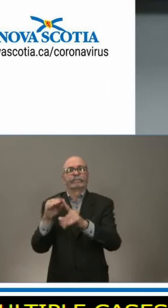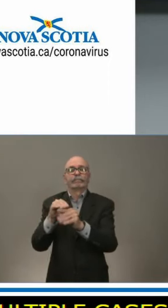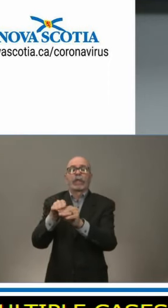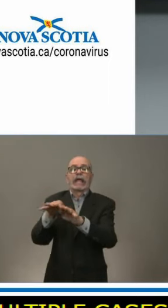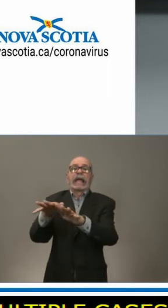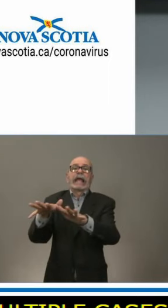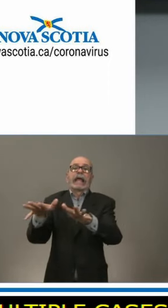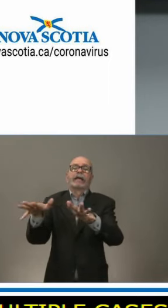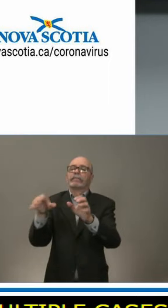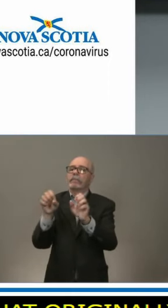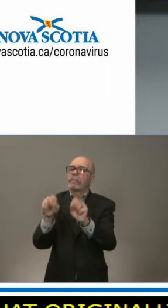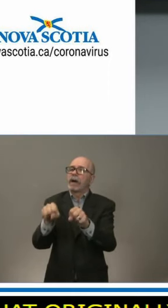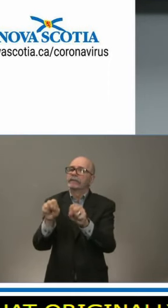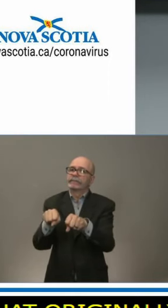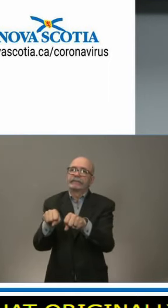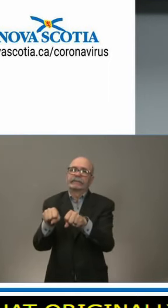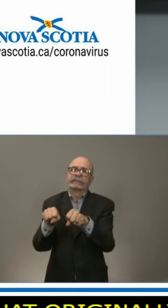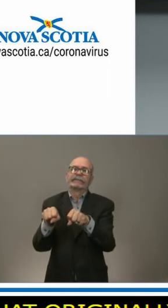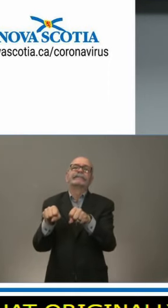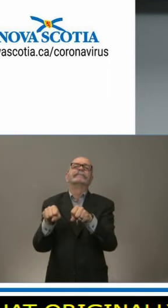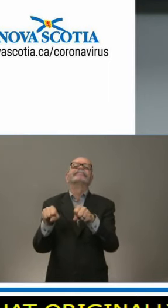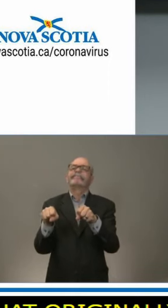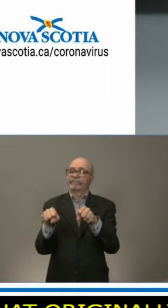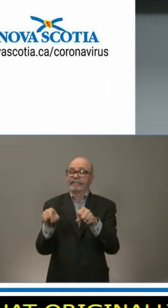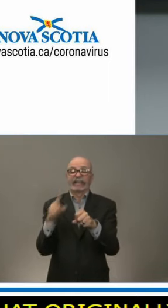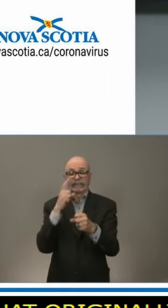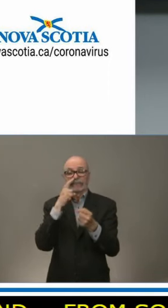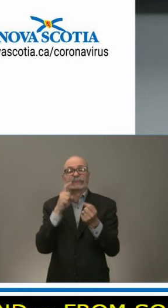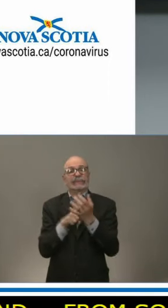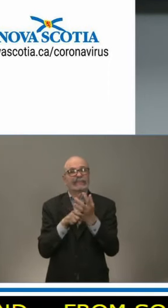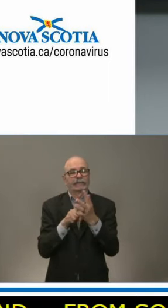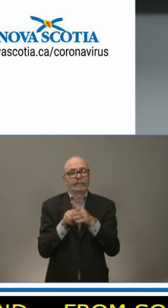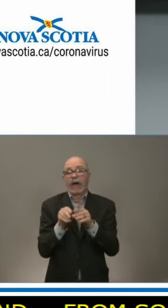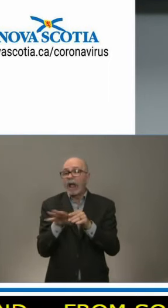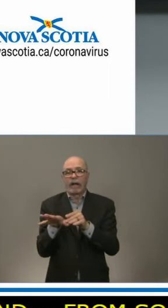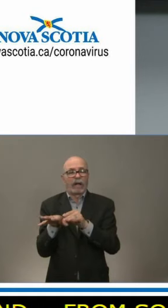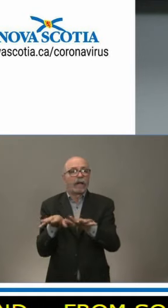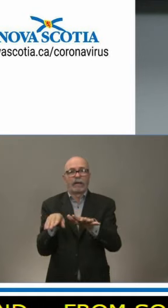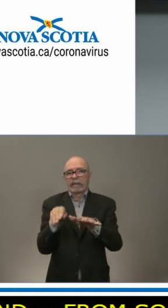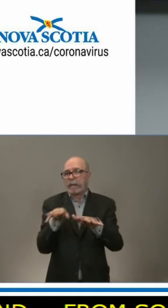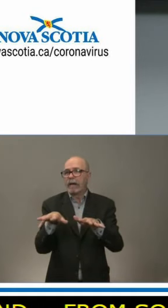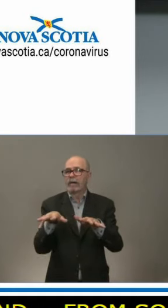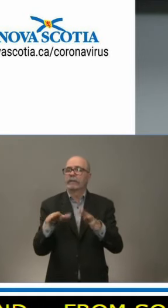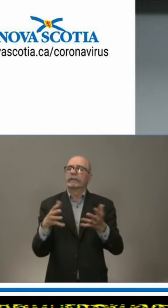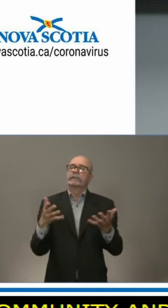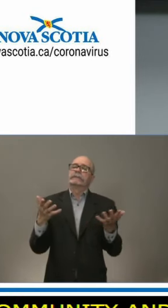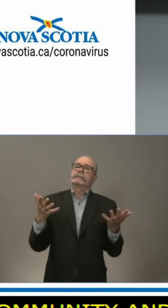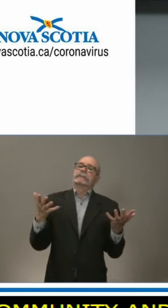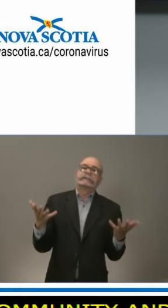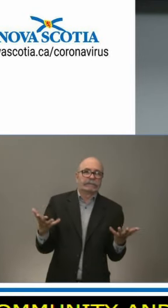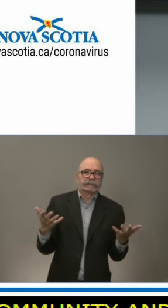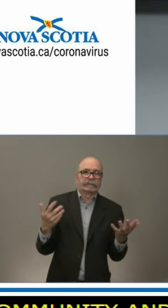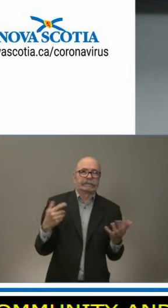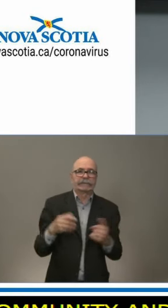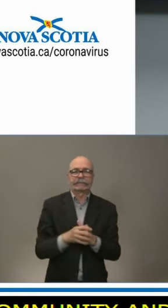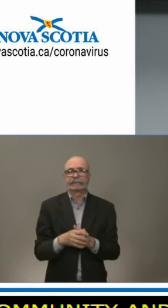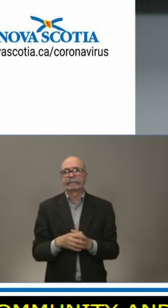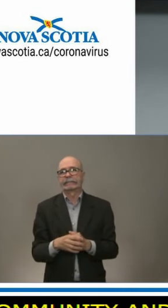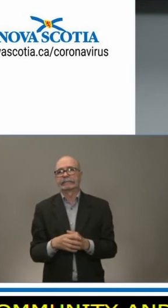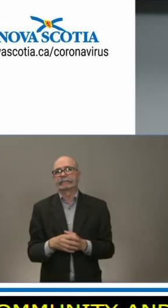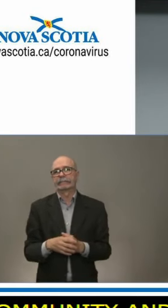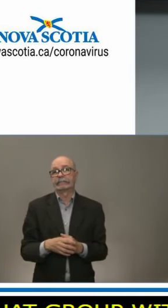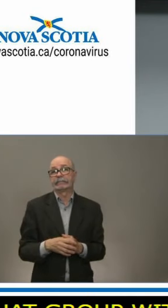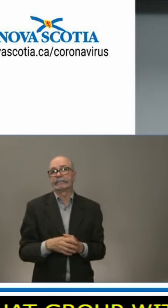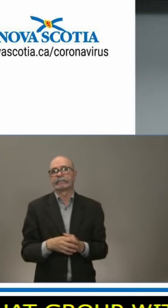community and now is continuing to spread within that group within the community. You can draw your conclusions. We have stood up